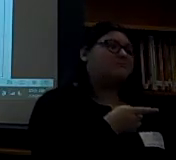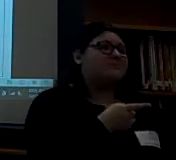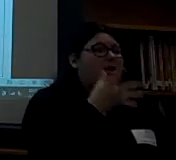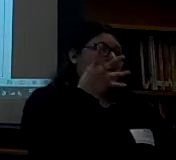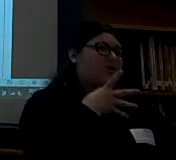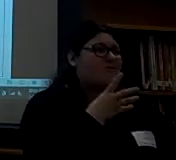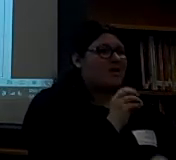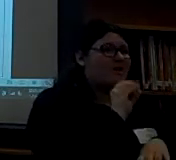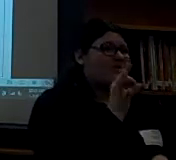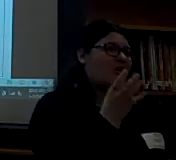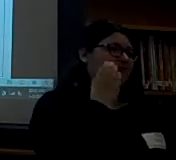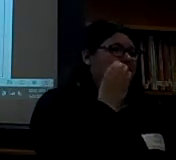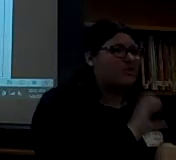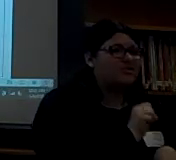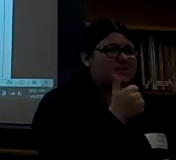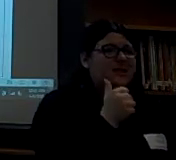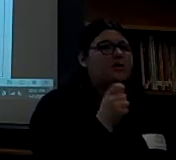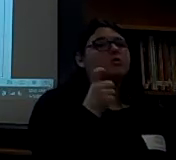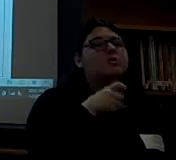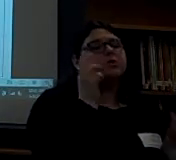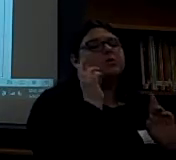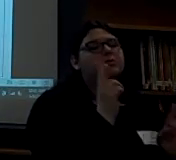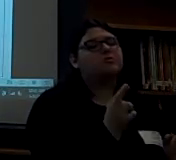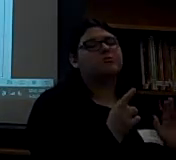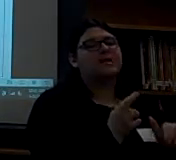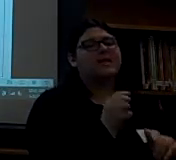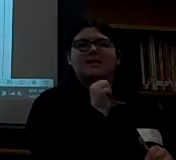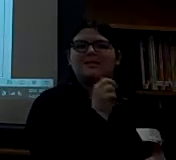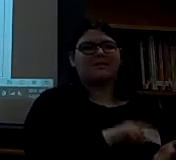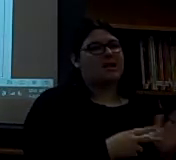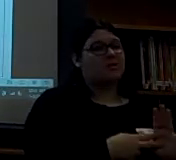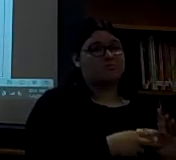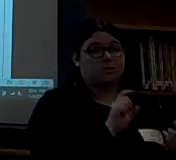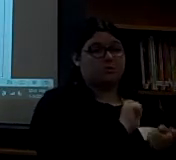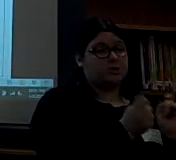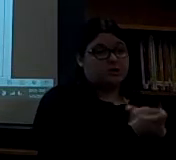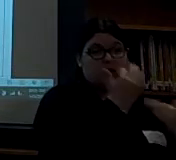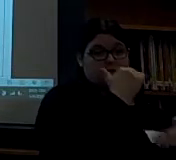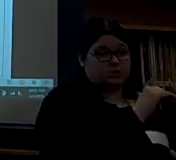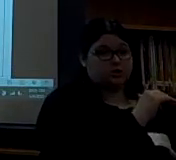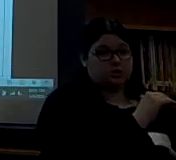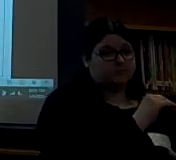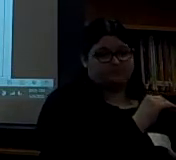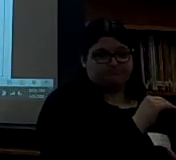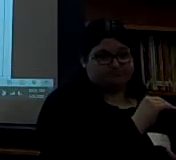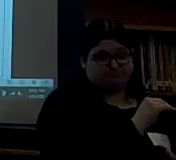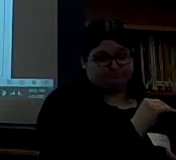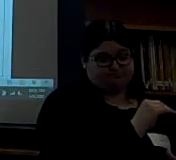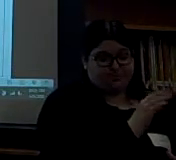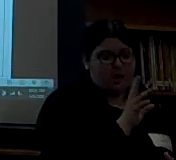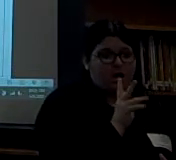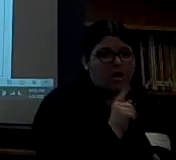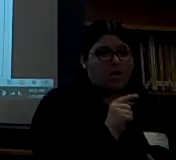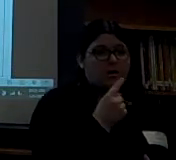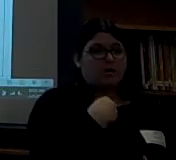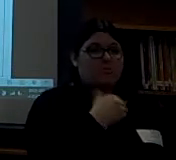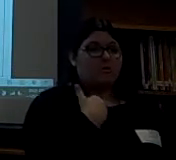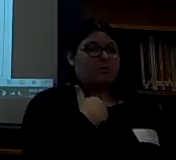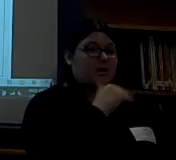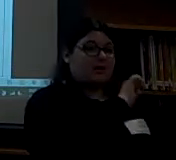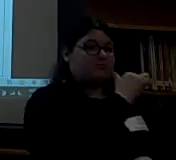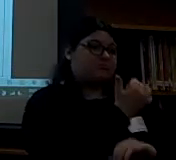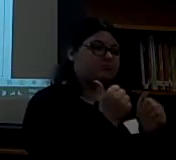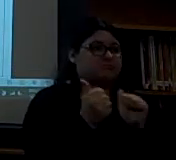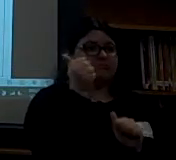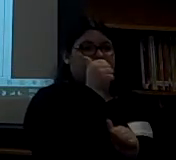off the phone at 10. We have to respect that. That does not mean we change our boundaries. But just like if we had an authority figure,